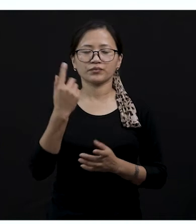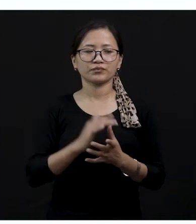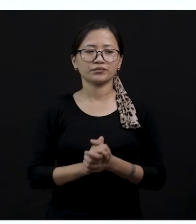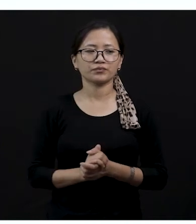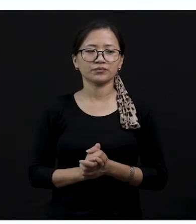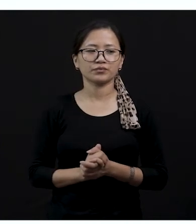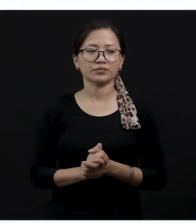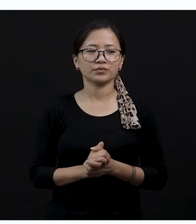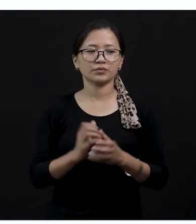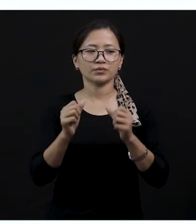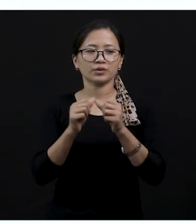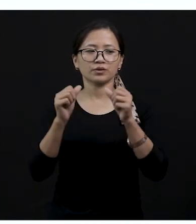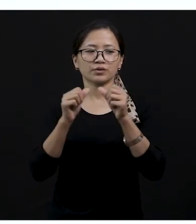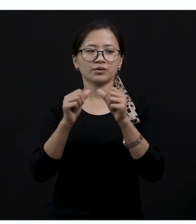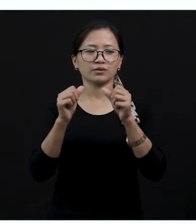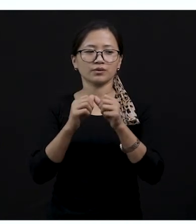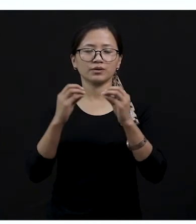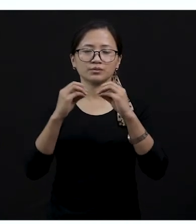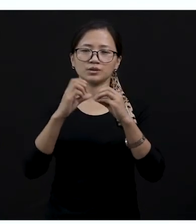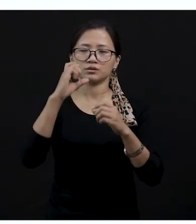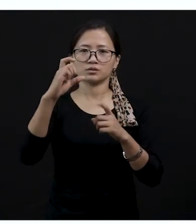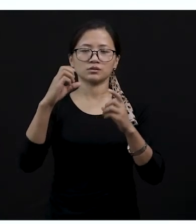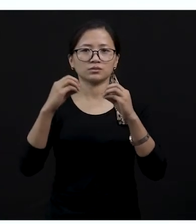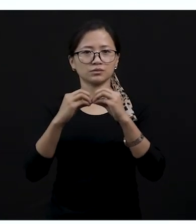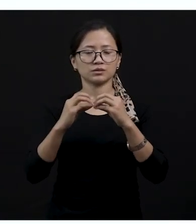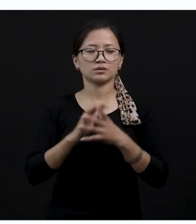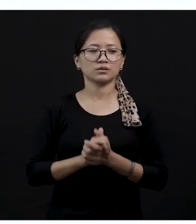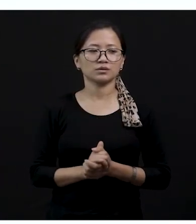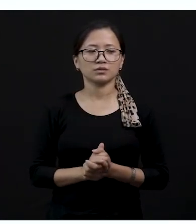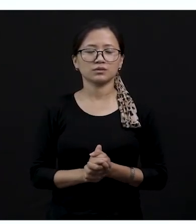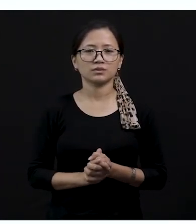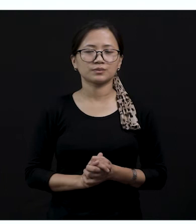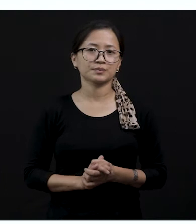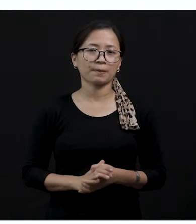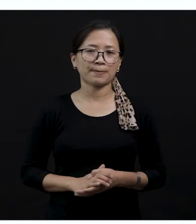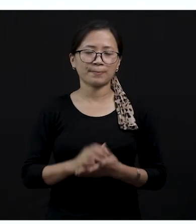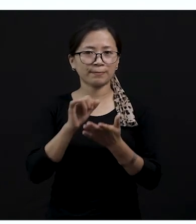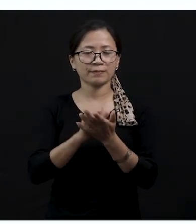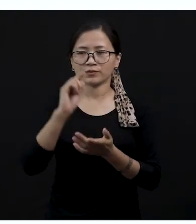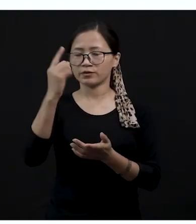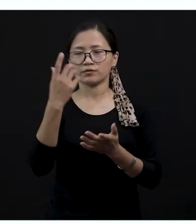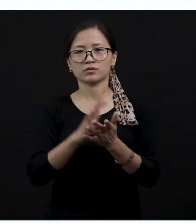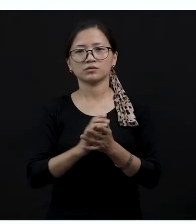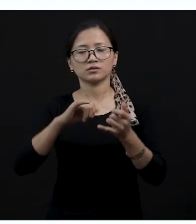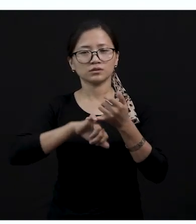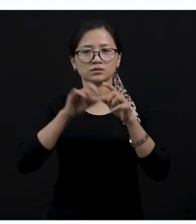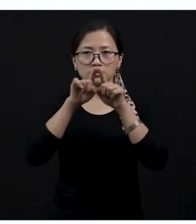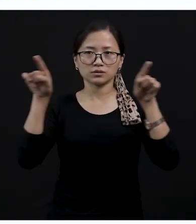the poem is A, B, C, B. So that is the first